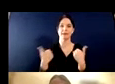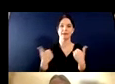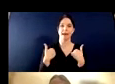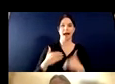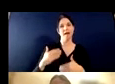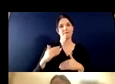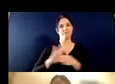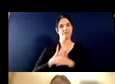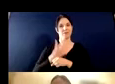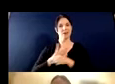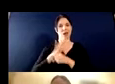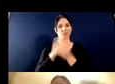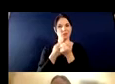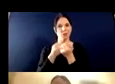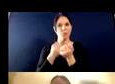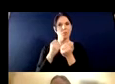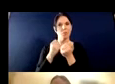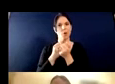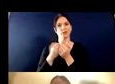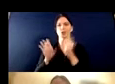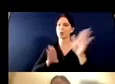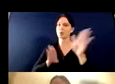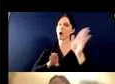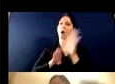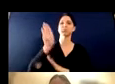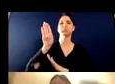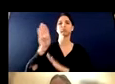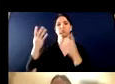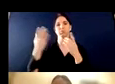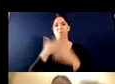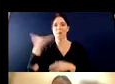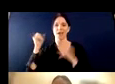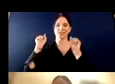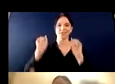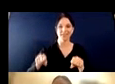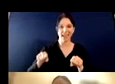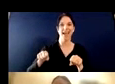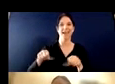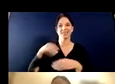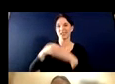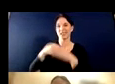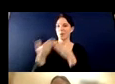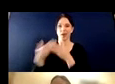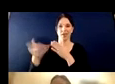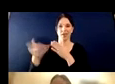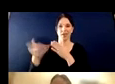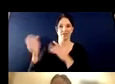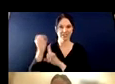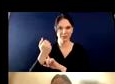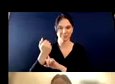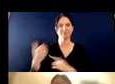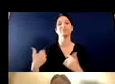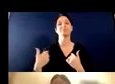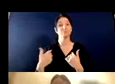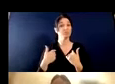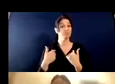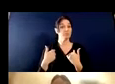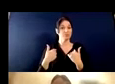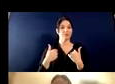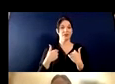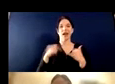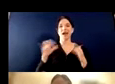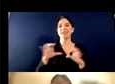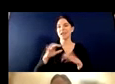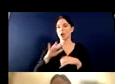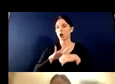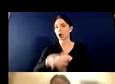in. Prior to becoming an audiologist, I did my undergraduate work in early childhood education